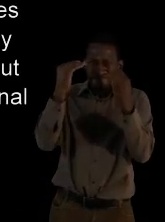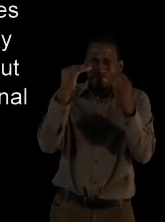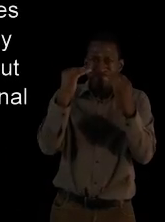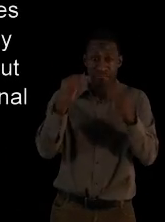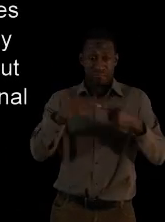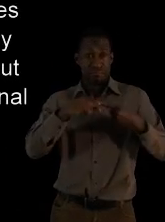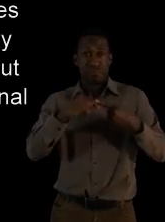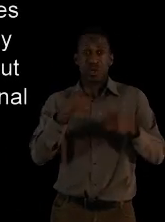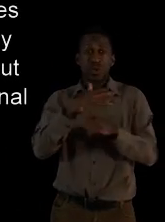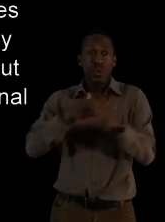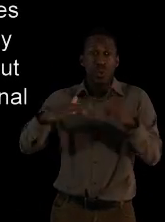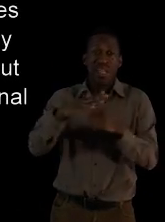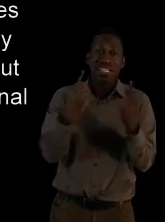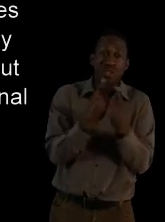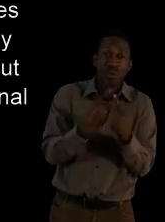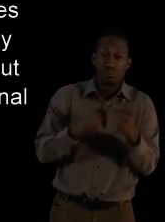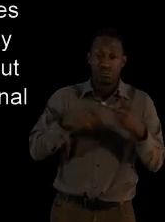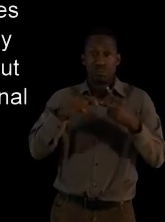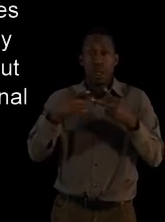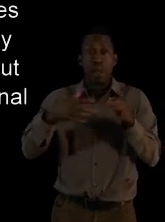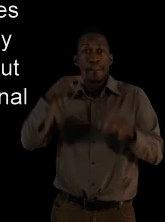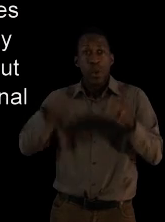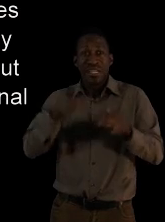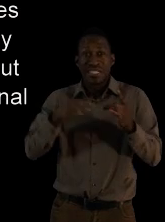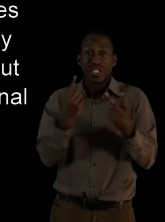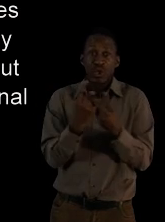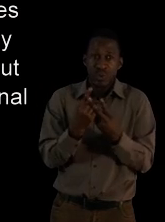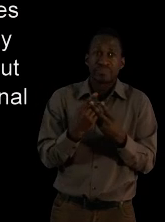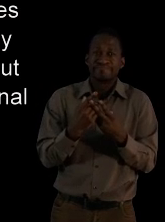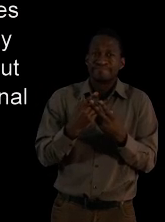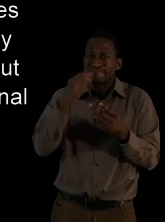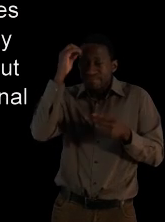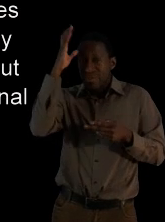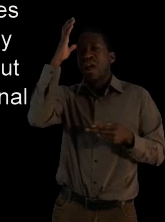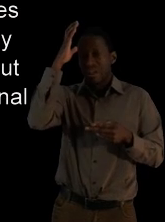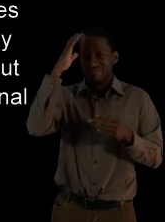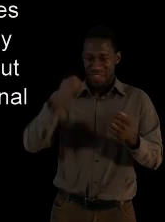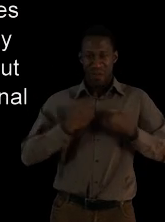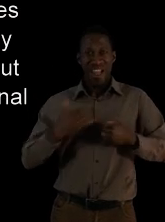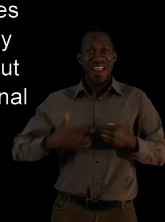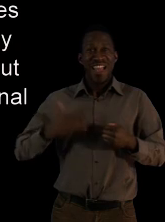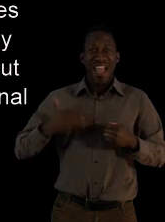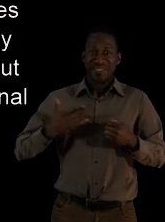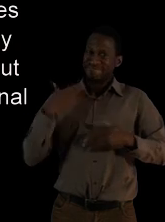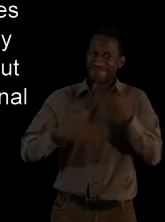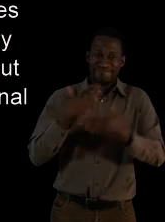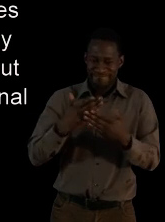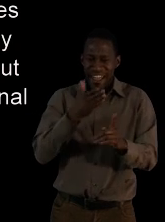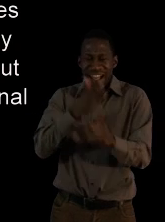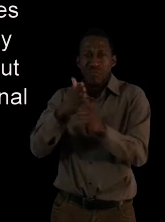social model of disability recognises that disabled people are disabled not by their impairments or health conditions, but by